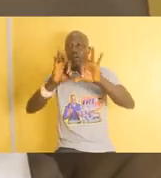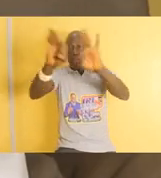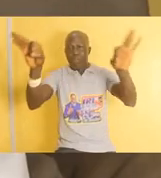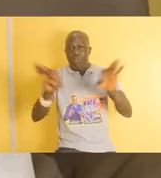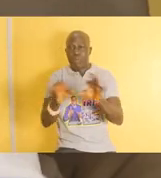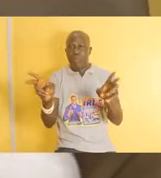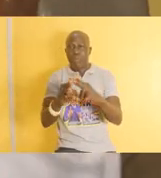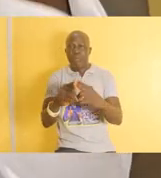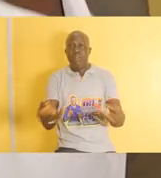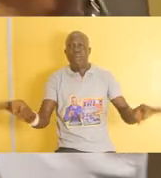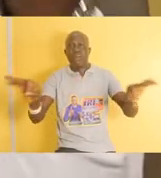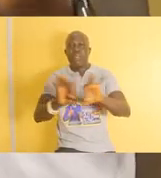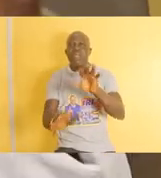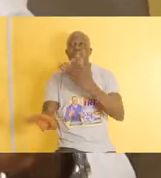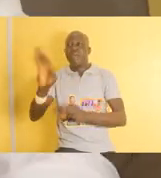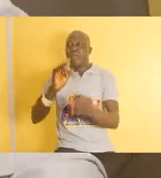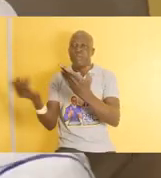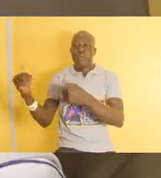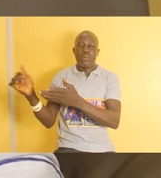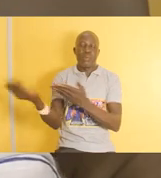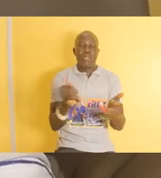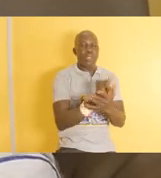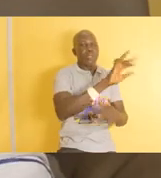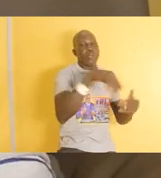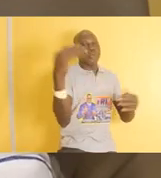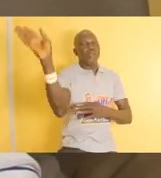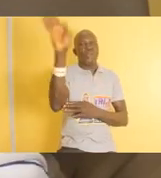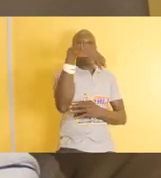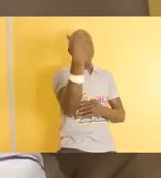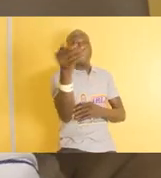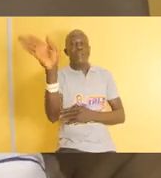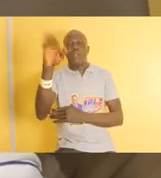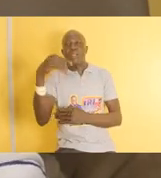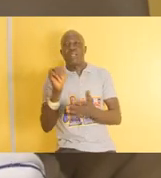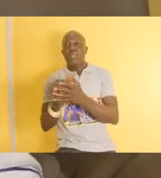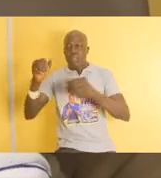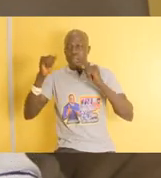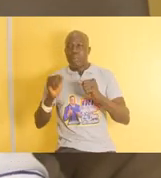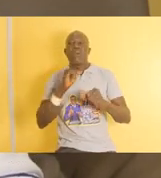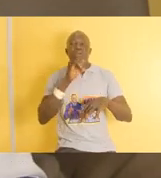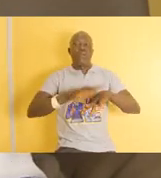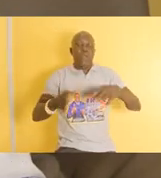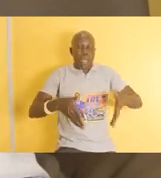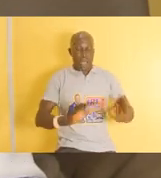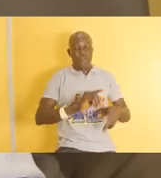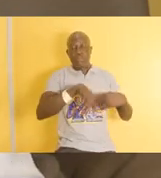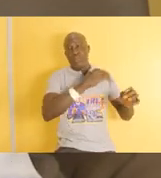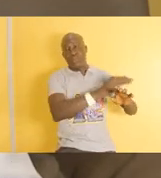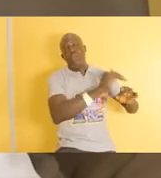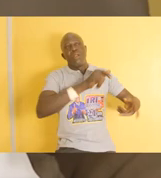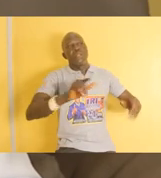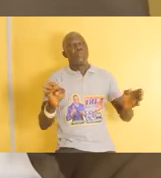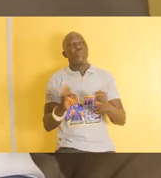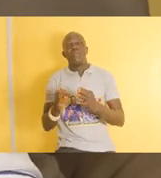your file is pataki to ba bo gbe dani mo asia yen dani agbara kan ni ojo won lo ya jo